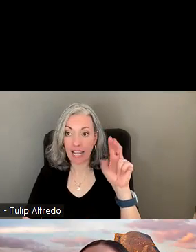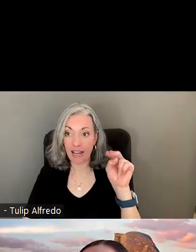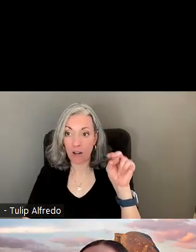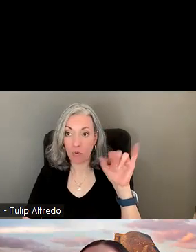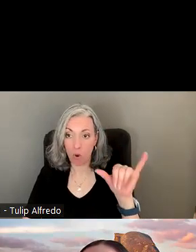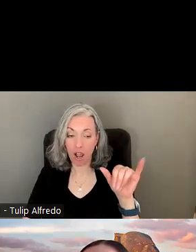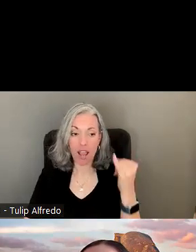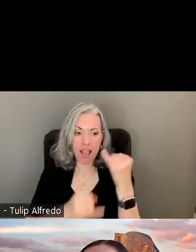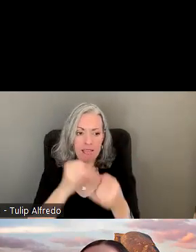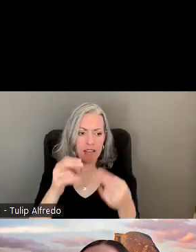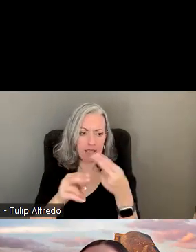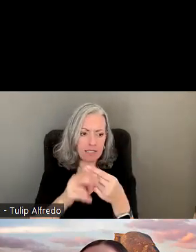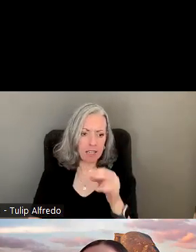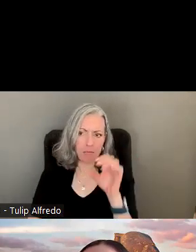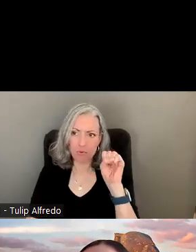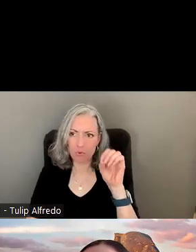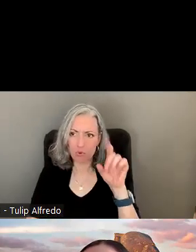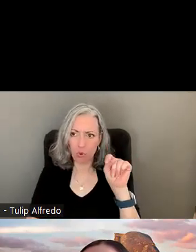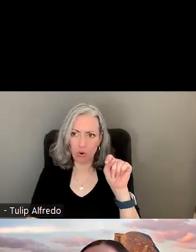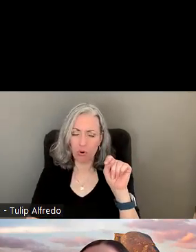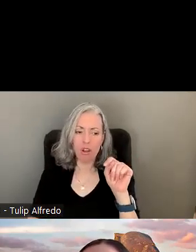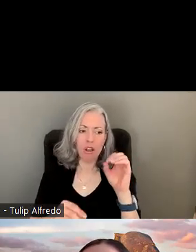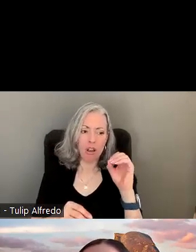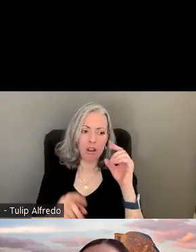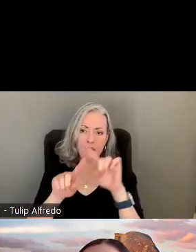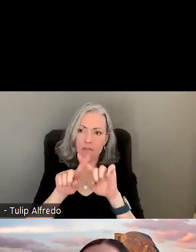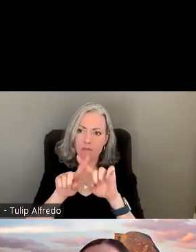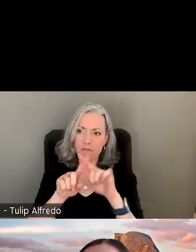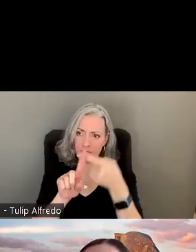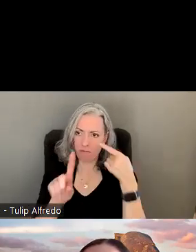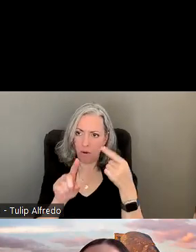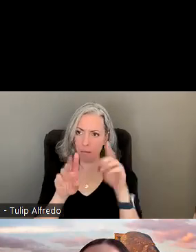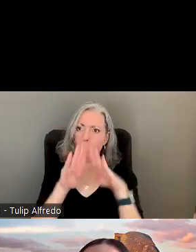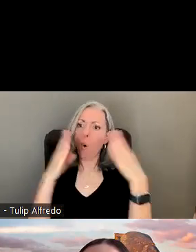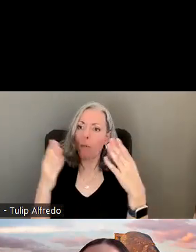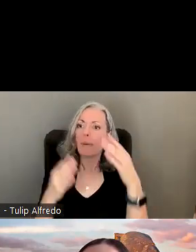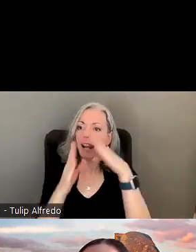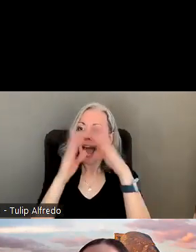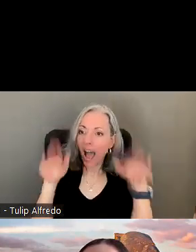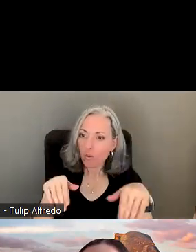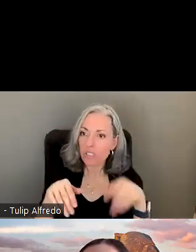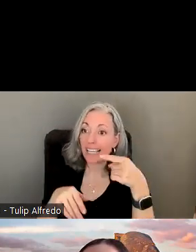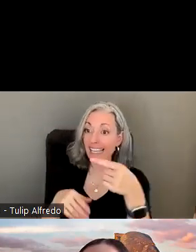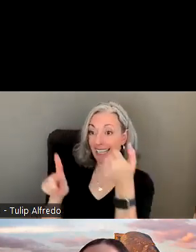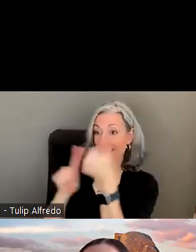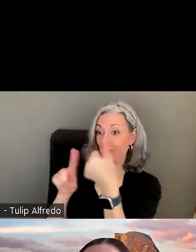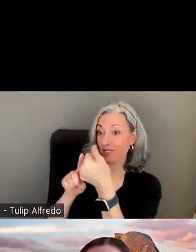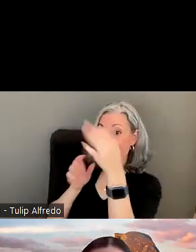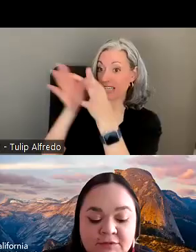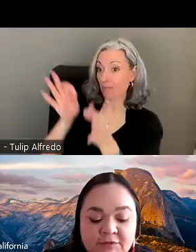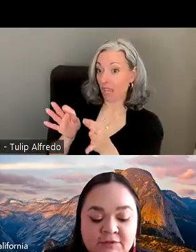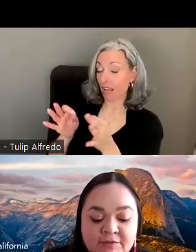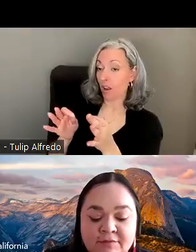like to give Danny the floor just to say a few words about your background, and happy to have you here today,